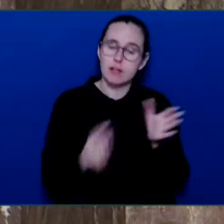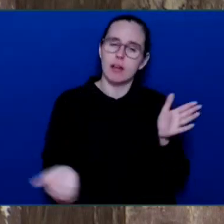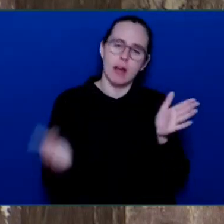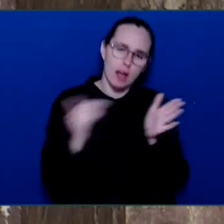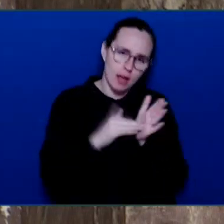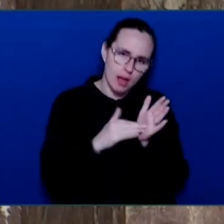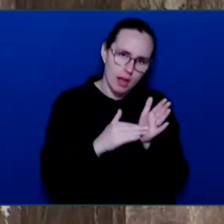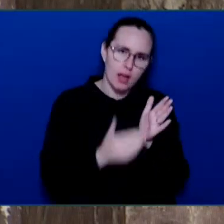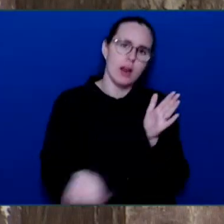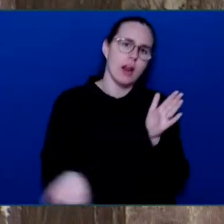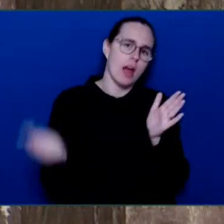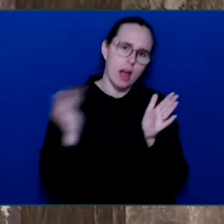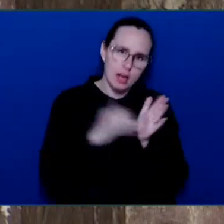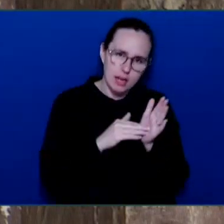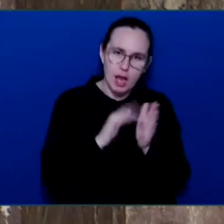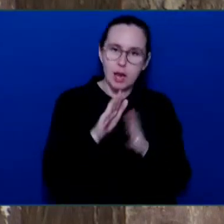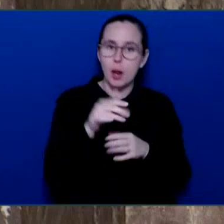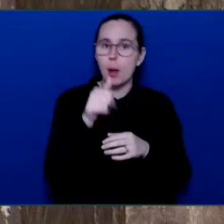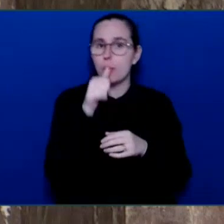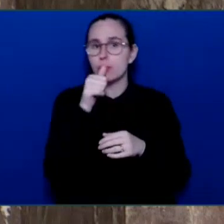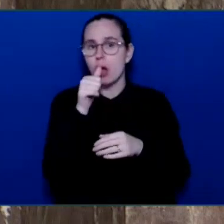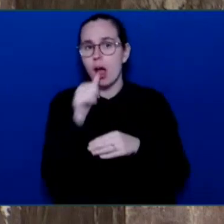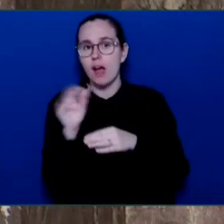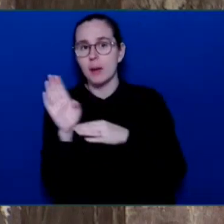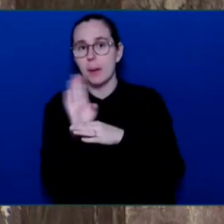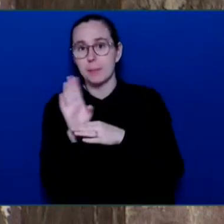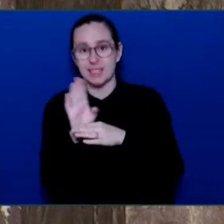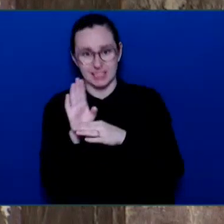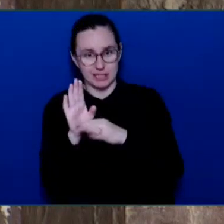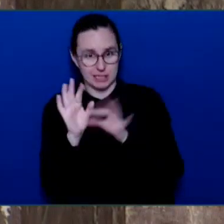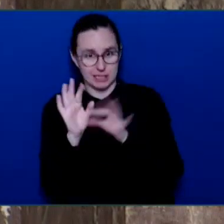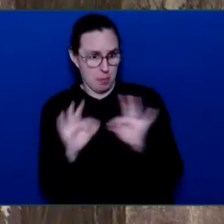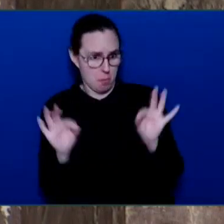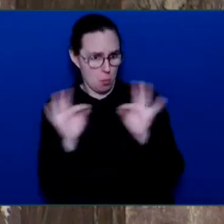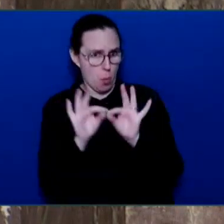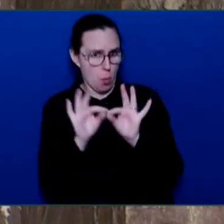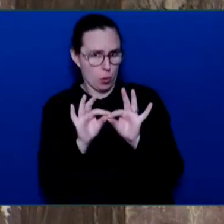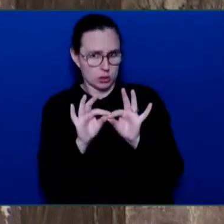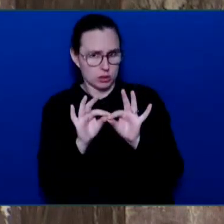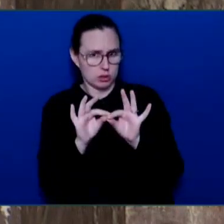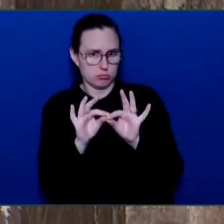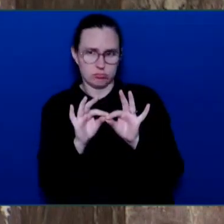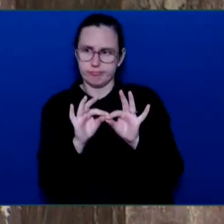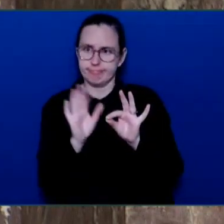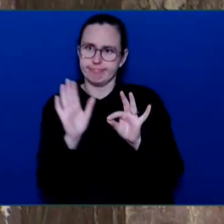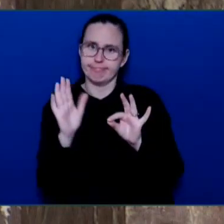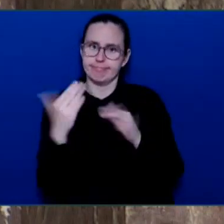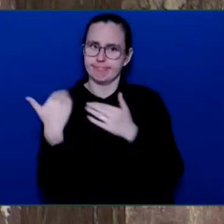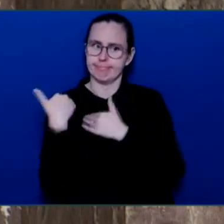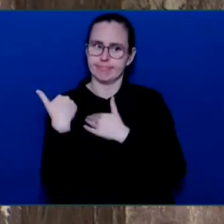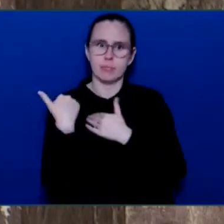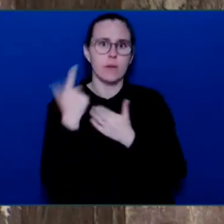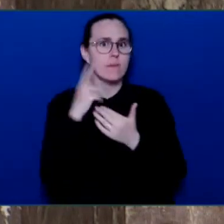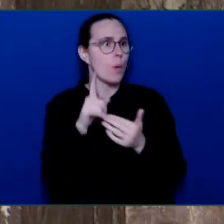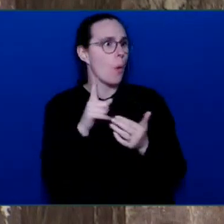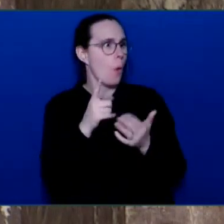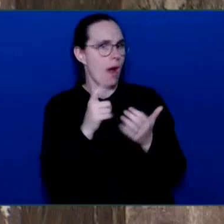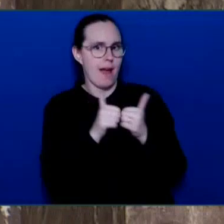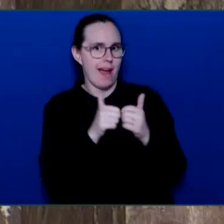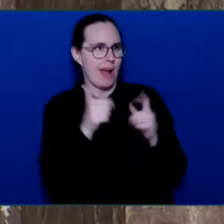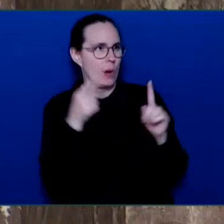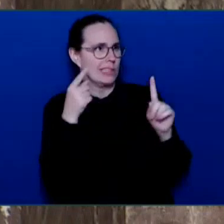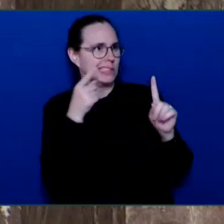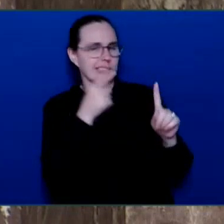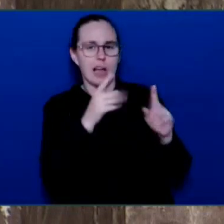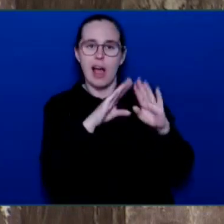addressing the housing crisis. That's why we're legalizing housing with our legislation. That's why we're legalizing housing on single-family lots. That's why